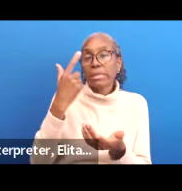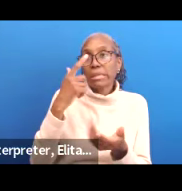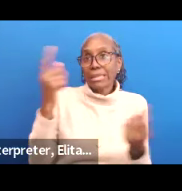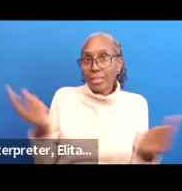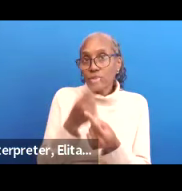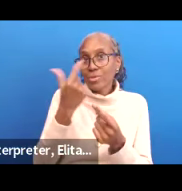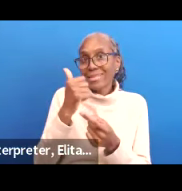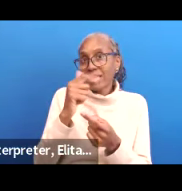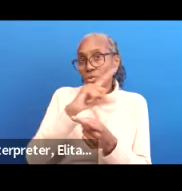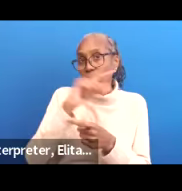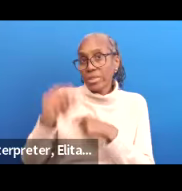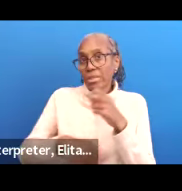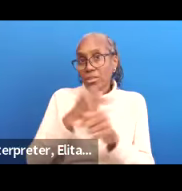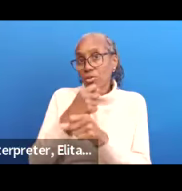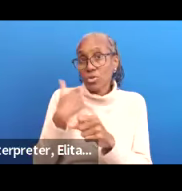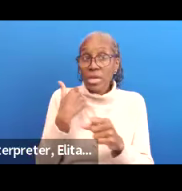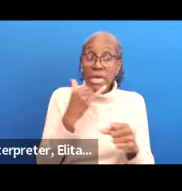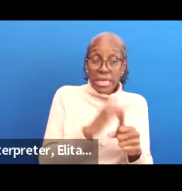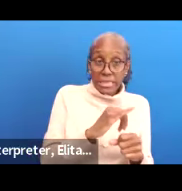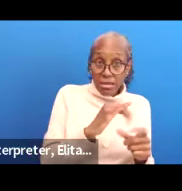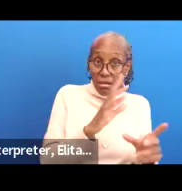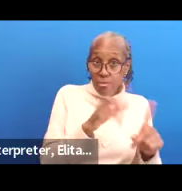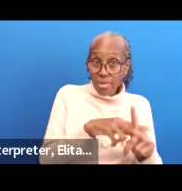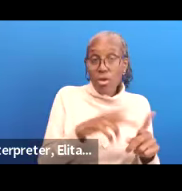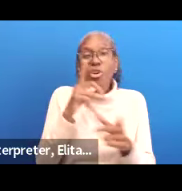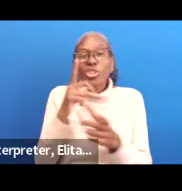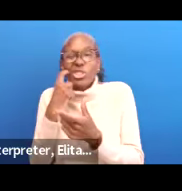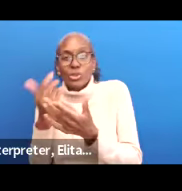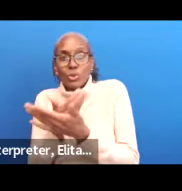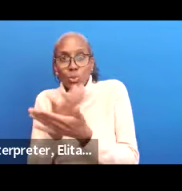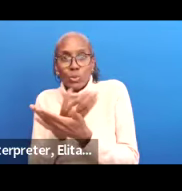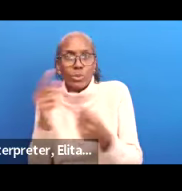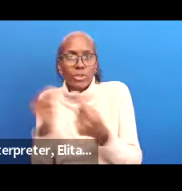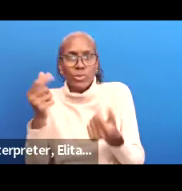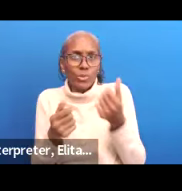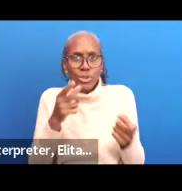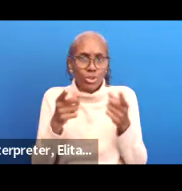ago? Would that be applicable to them, or is that only applicable to new injuries?